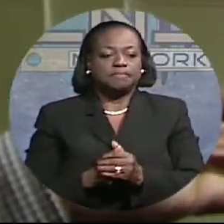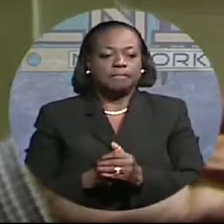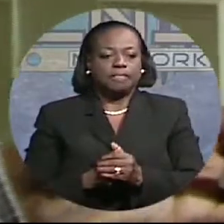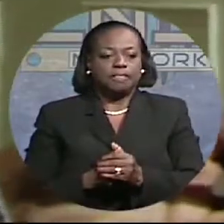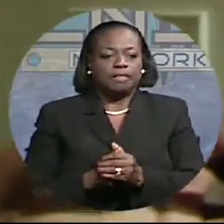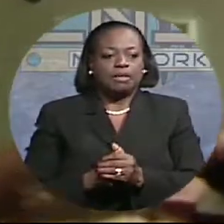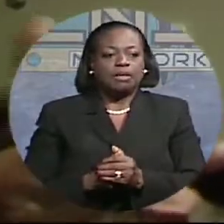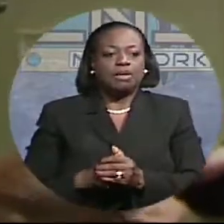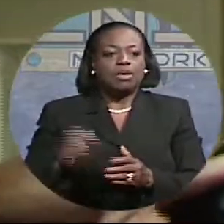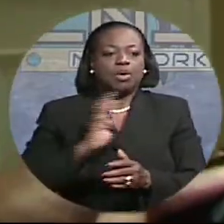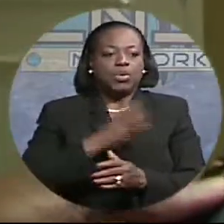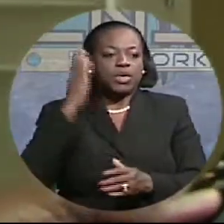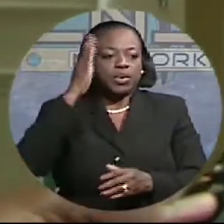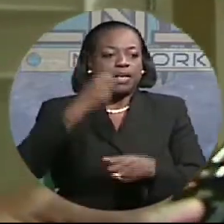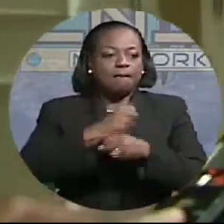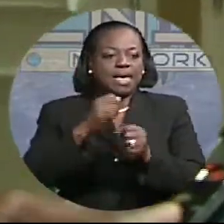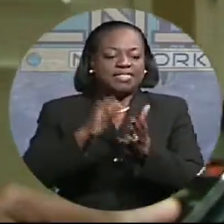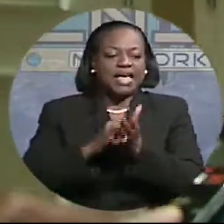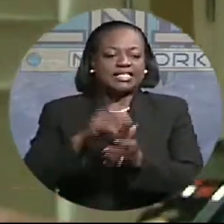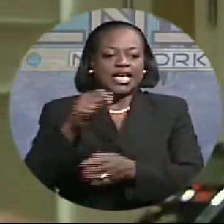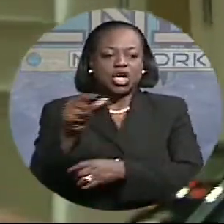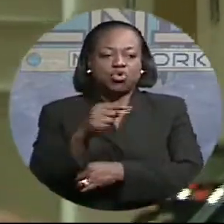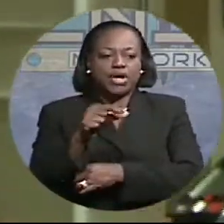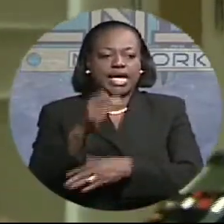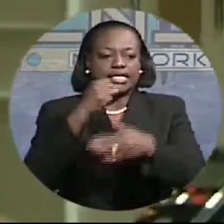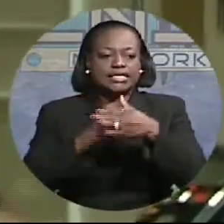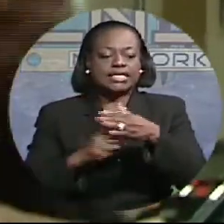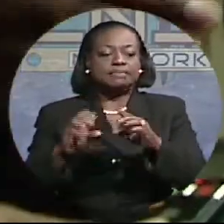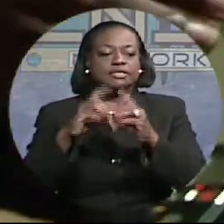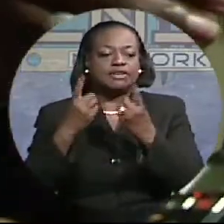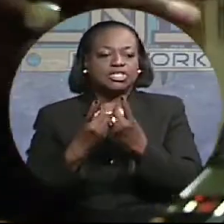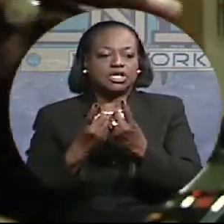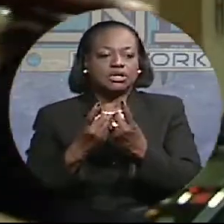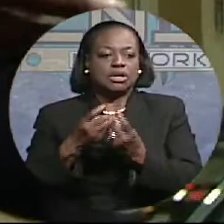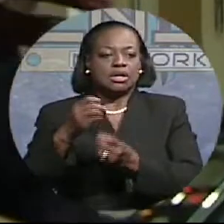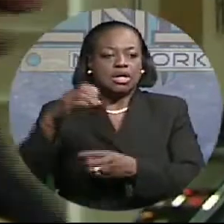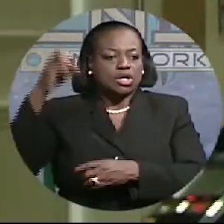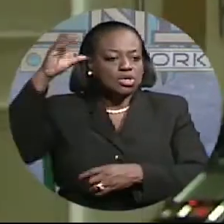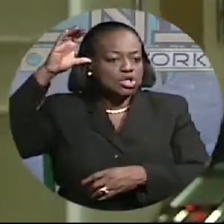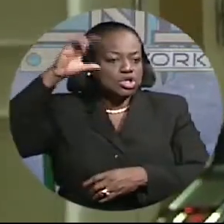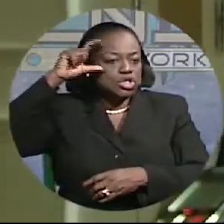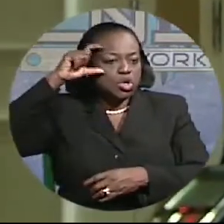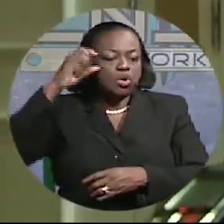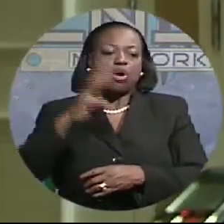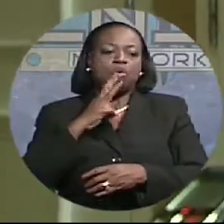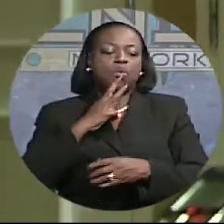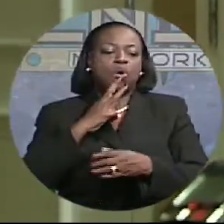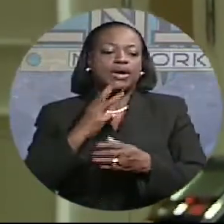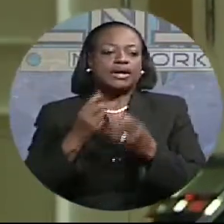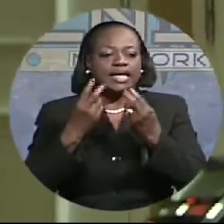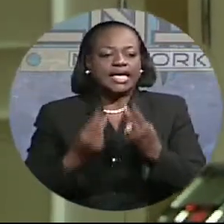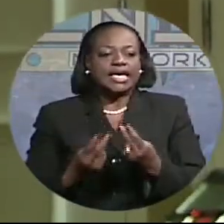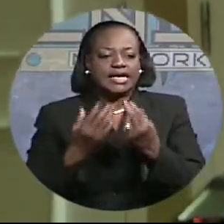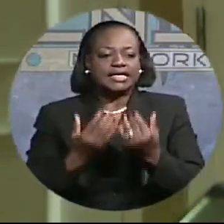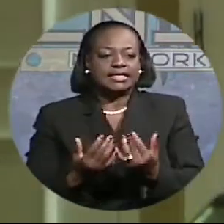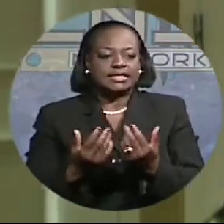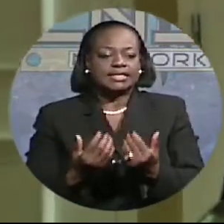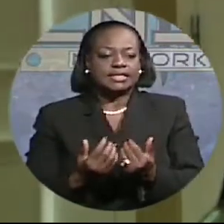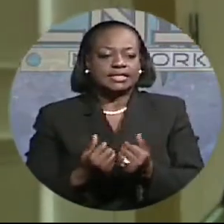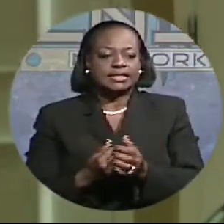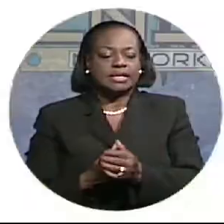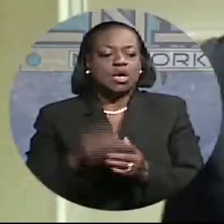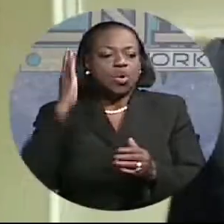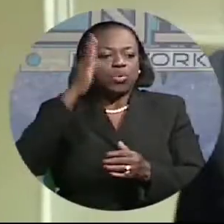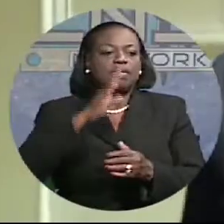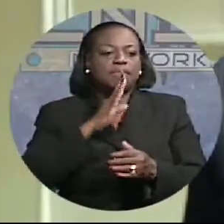our intention to make that a green subdivision, therefore solar water heaters, photovoltaic systems being installed in